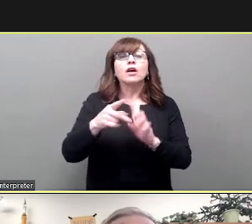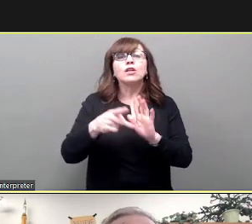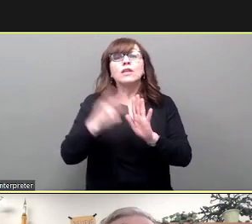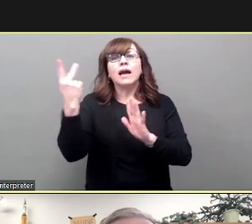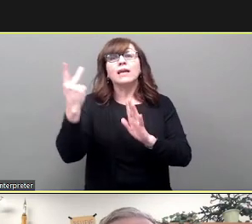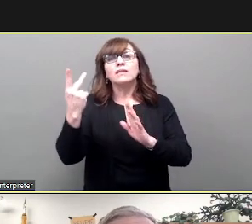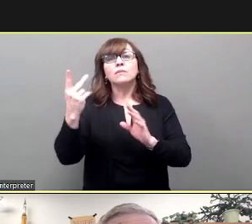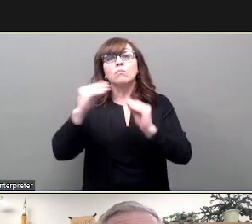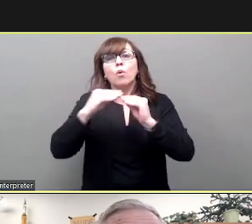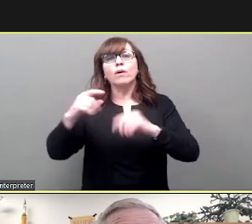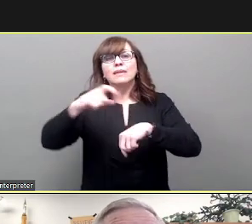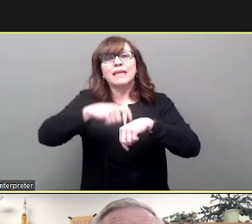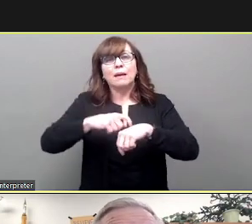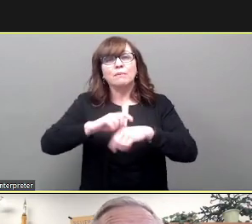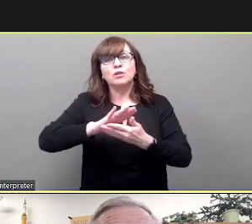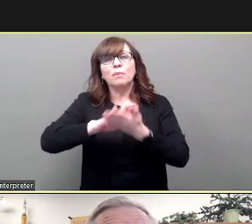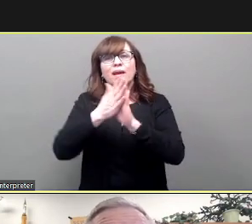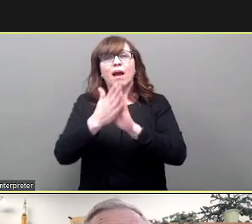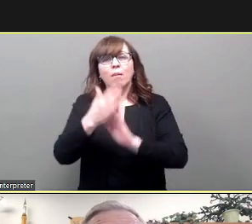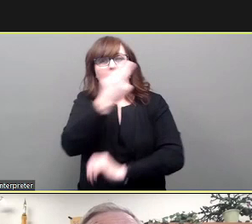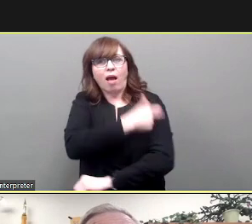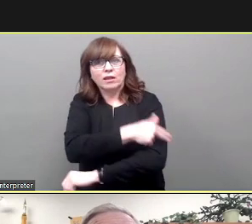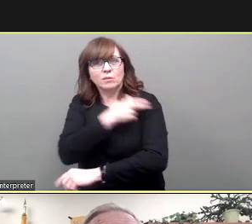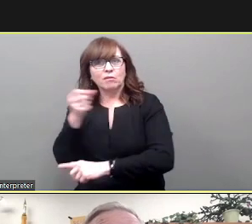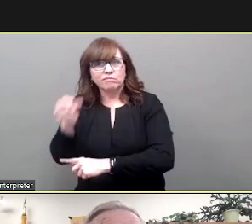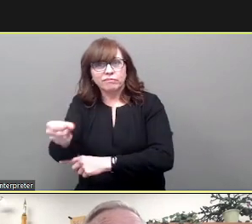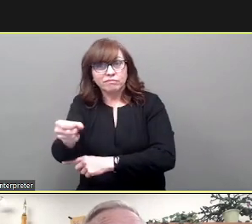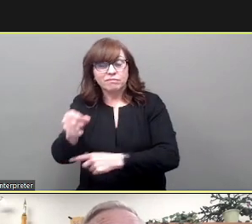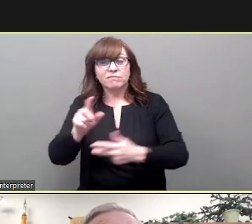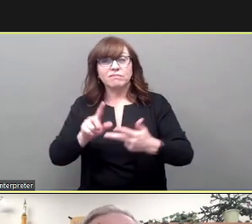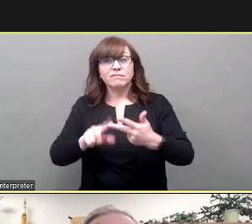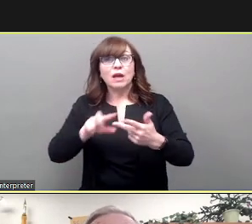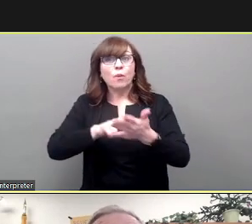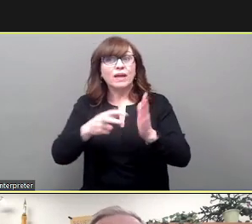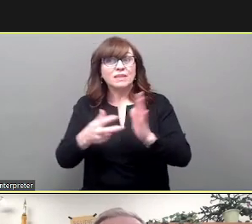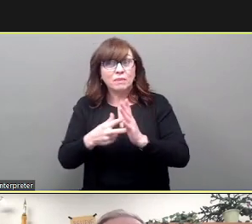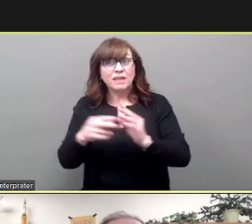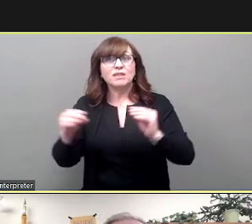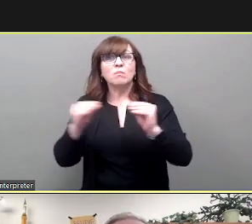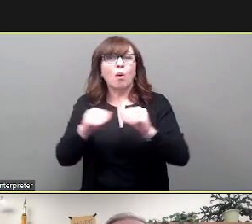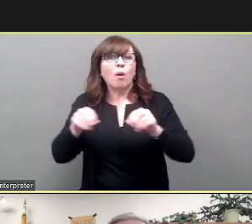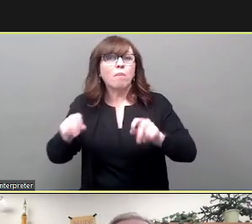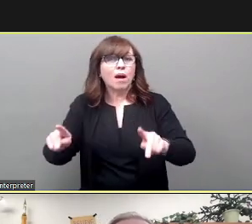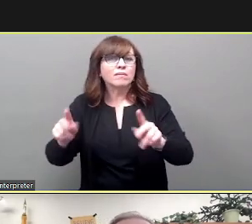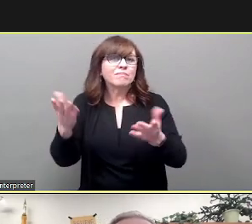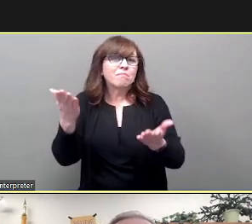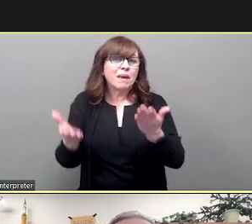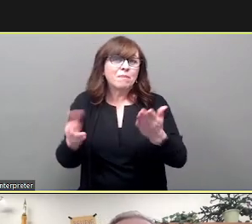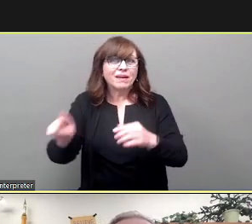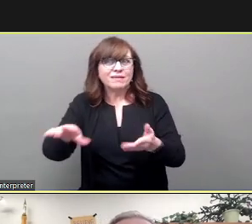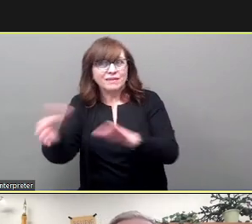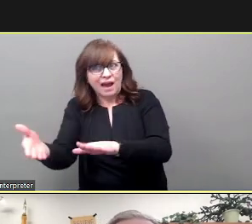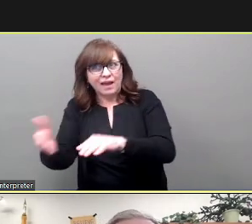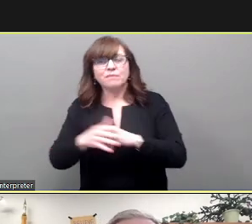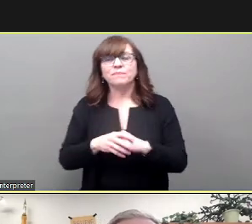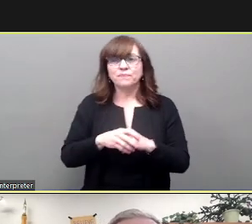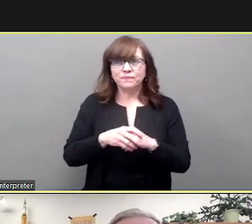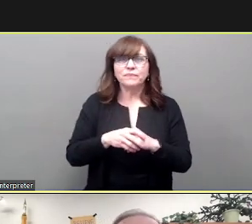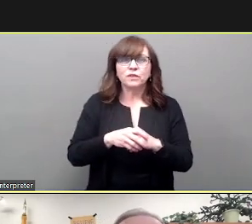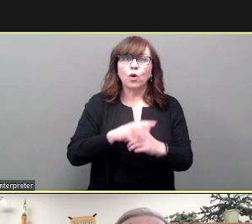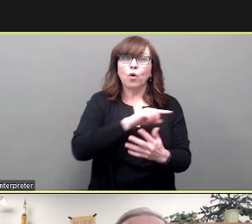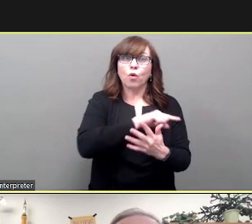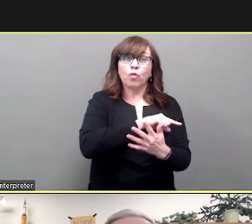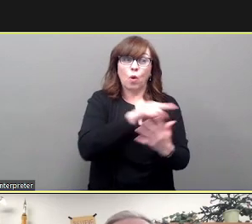if they're hospitalized, 2.5 times as likely to die. So that's a big burden. We are the #1 state in the sense of having